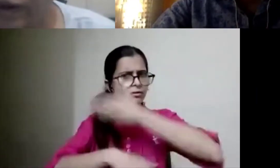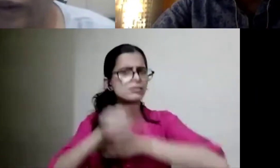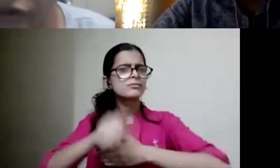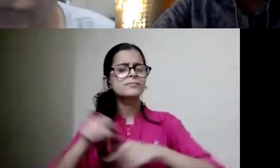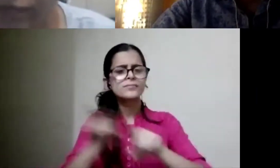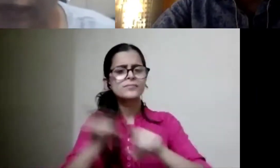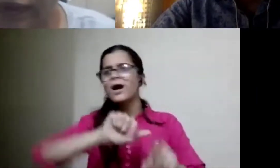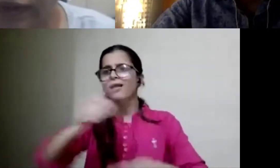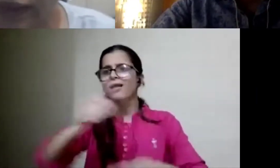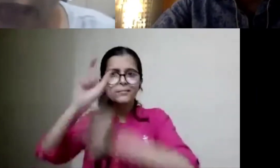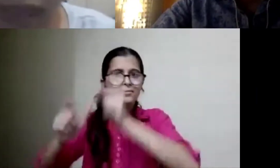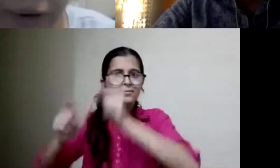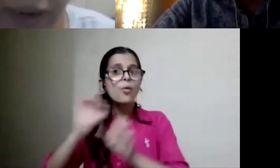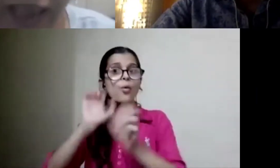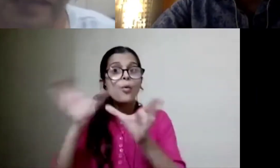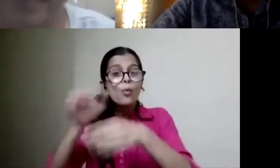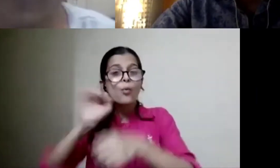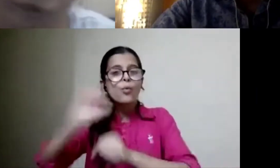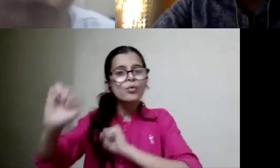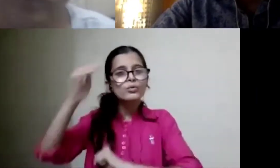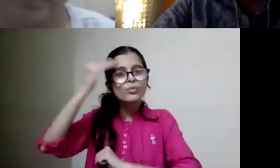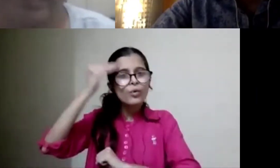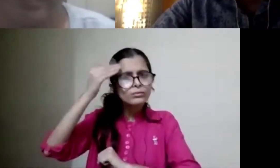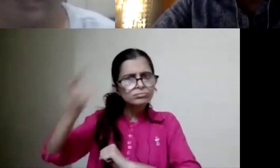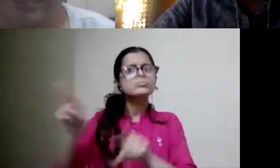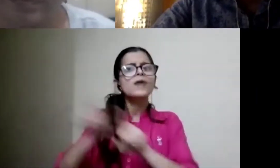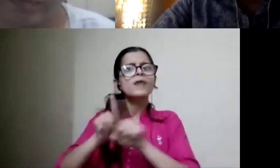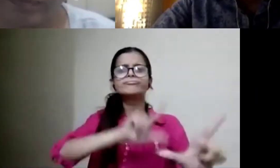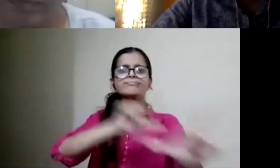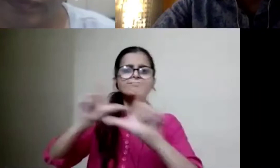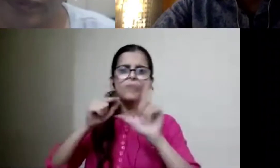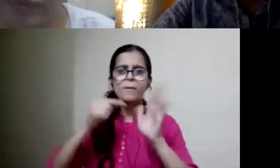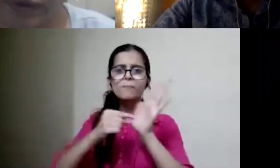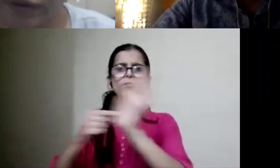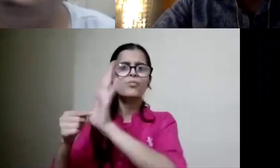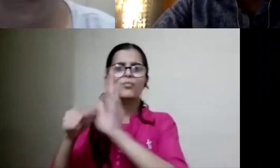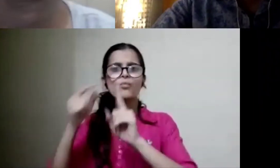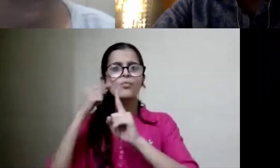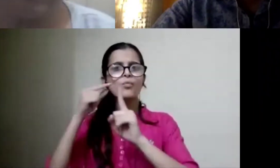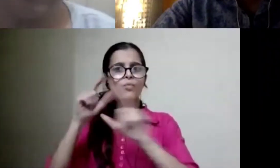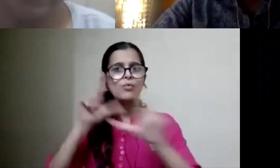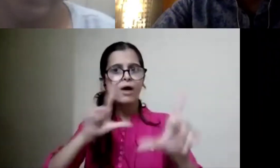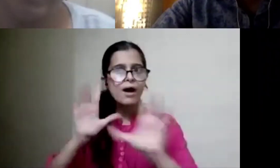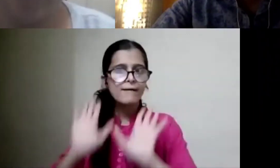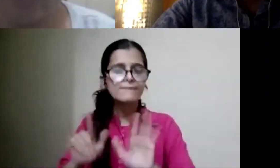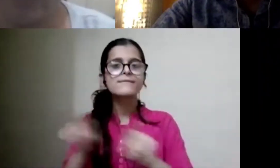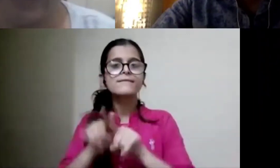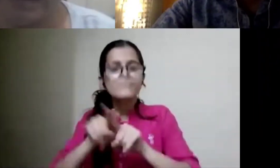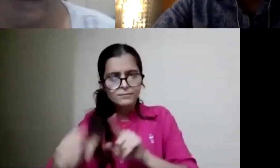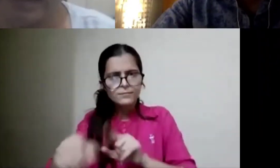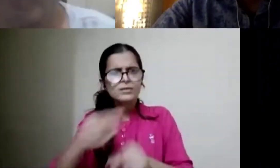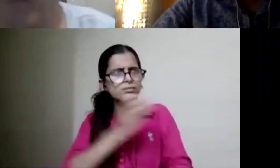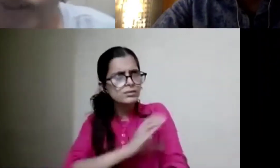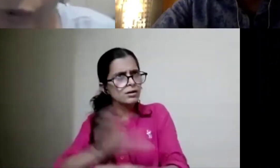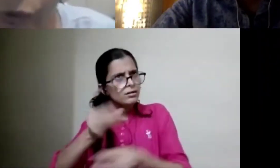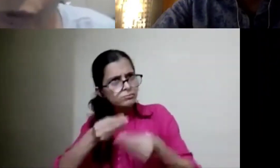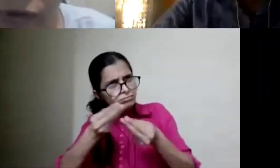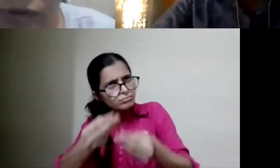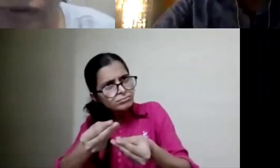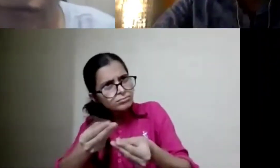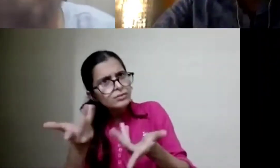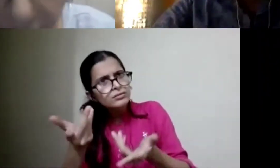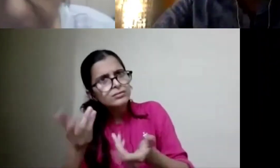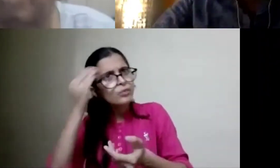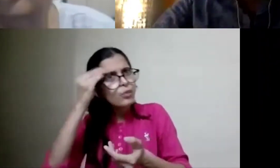of other people's knowledge and as victims. You didn't see them as empowered beings, as knowledge